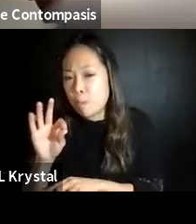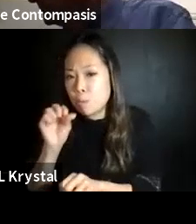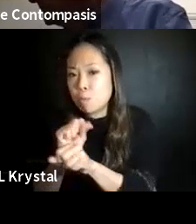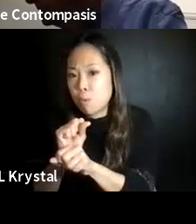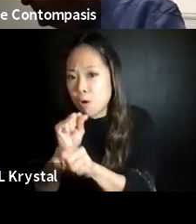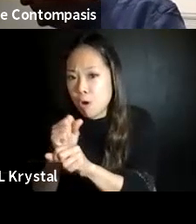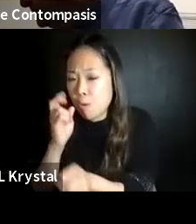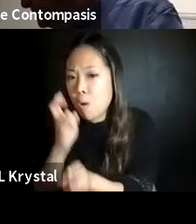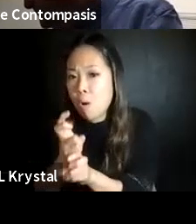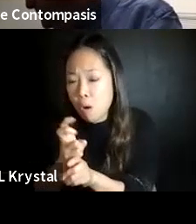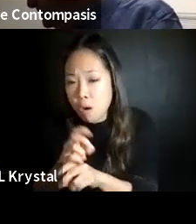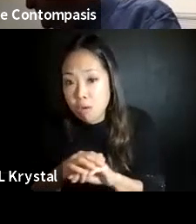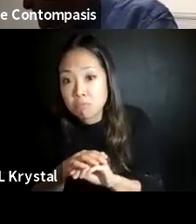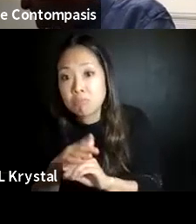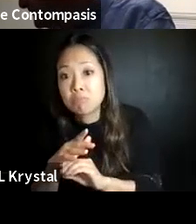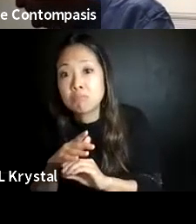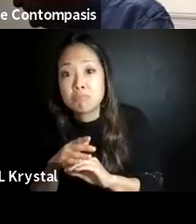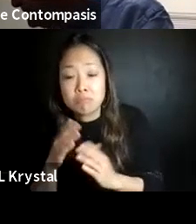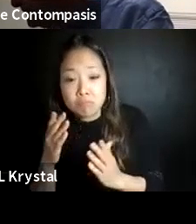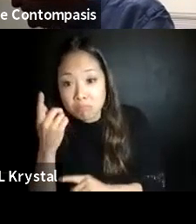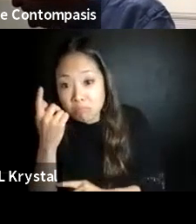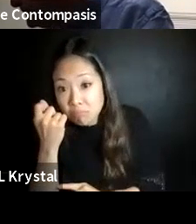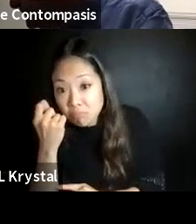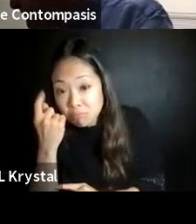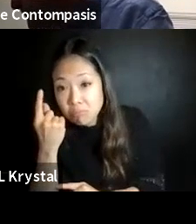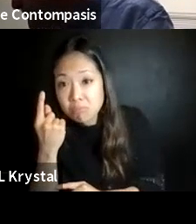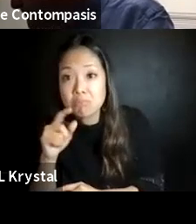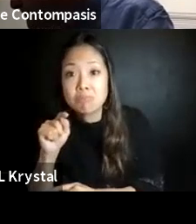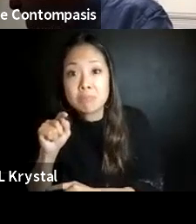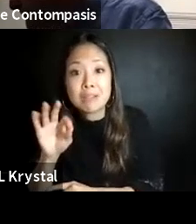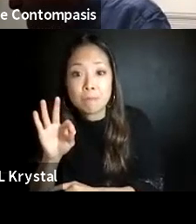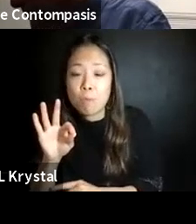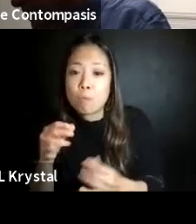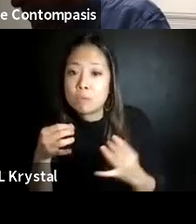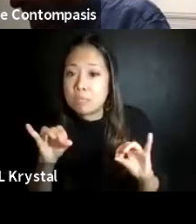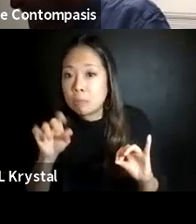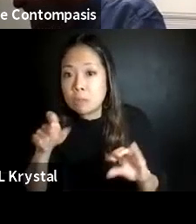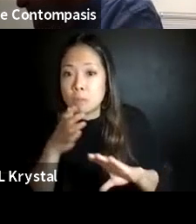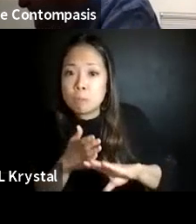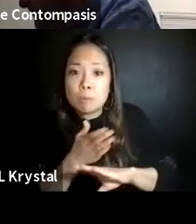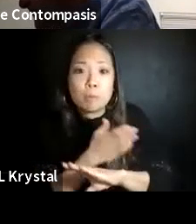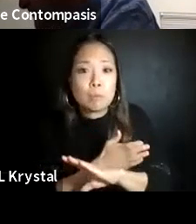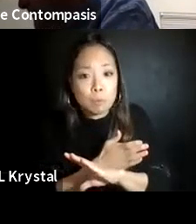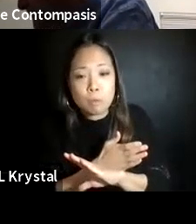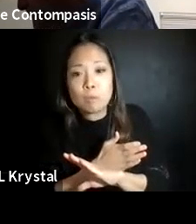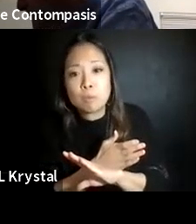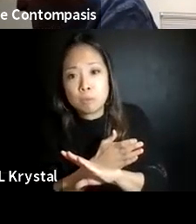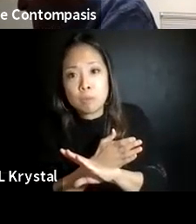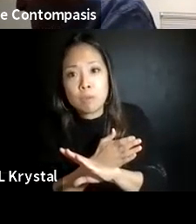space for some of task force members to improve regarding